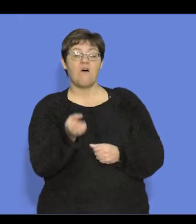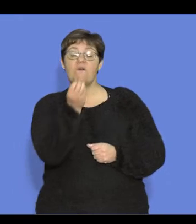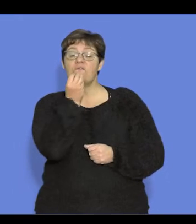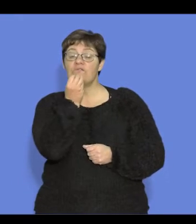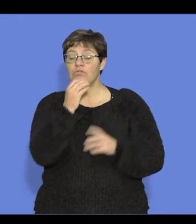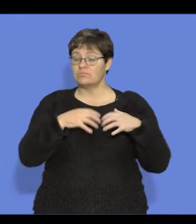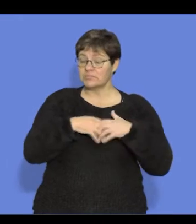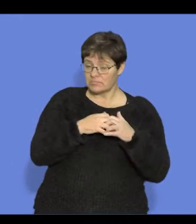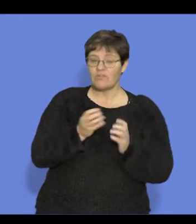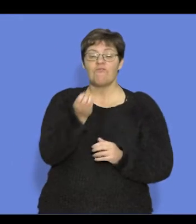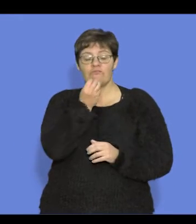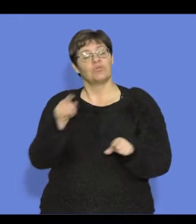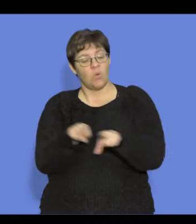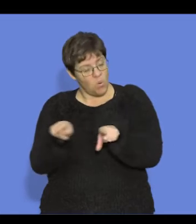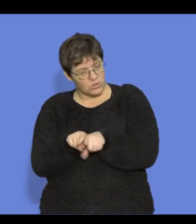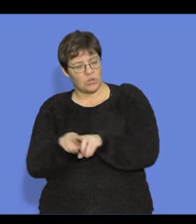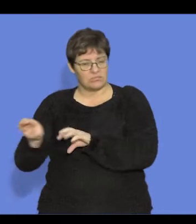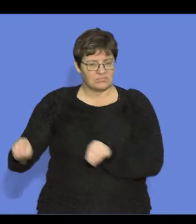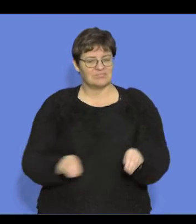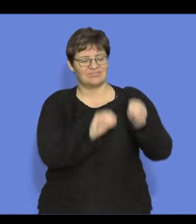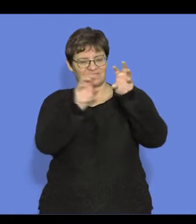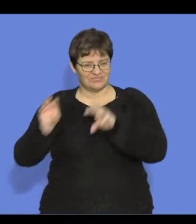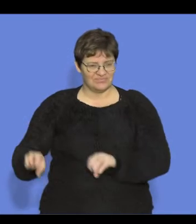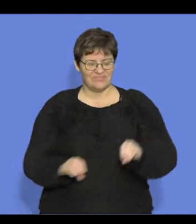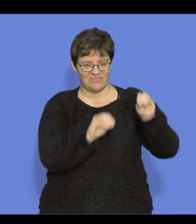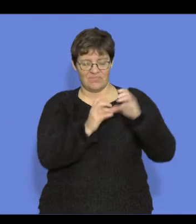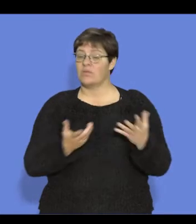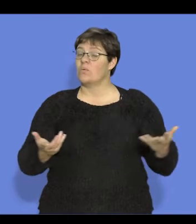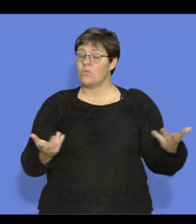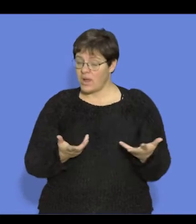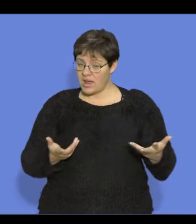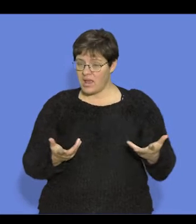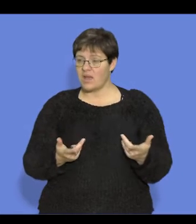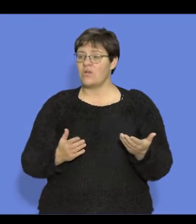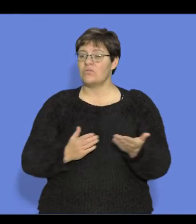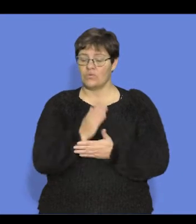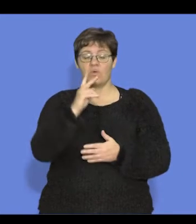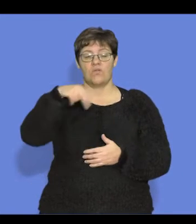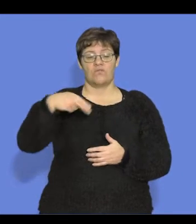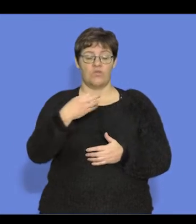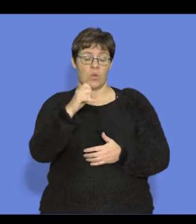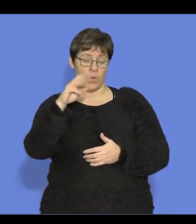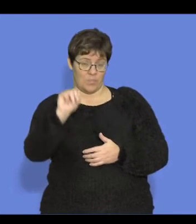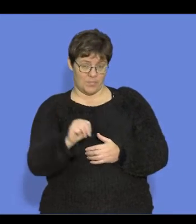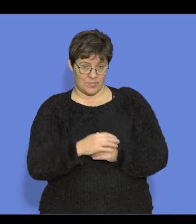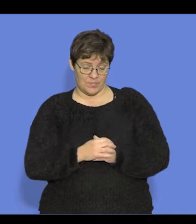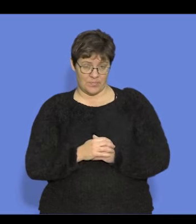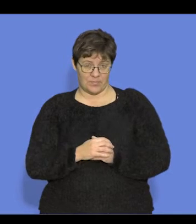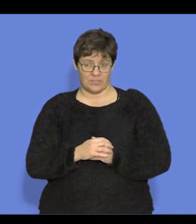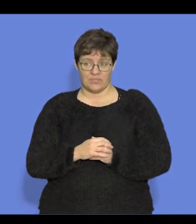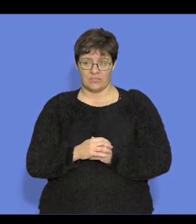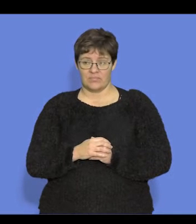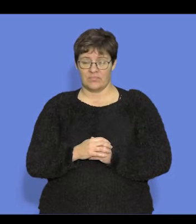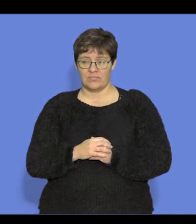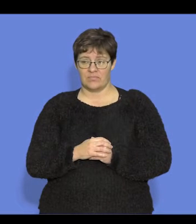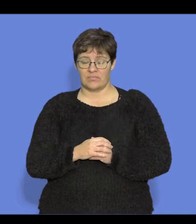be transported, and that is transported in phloem. But transport in